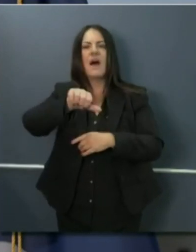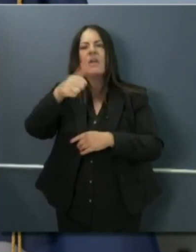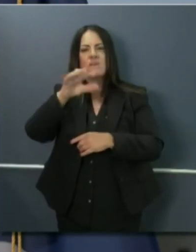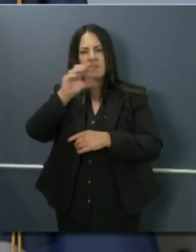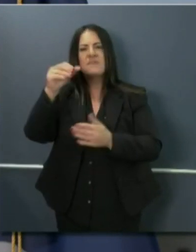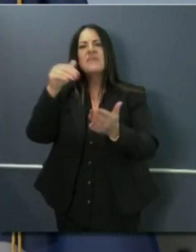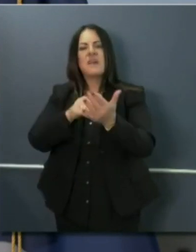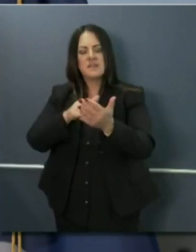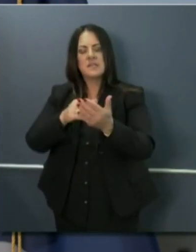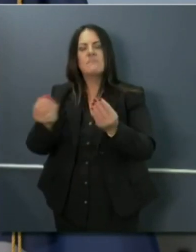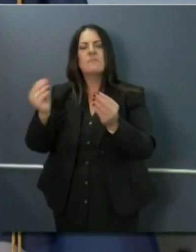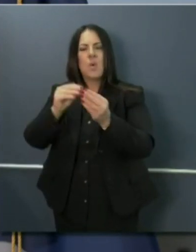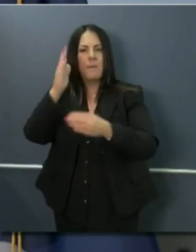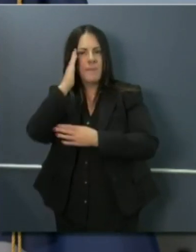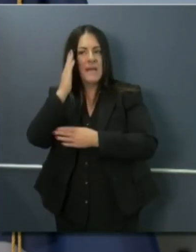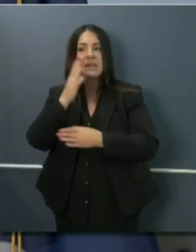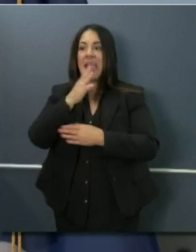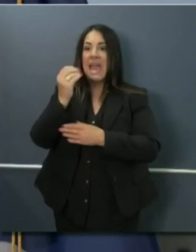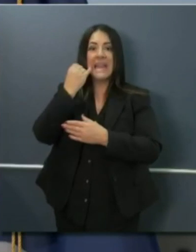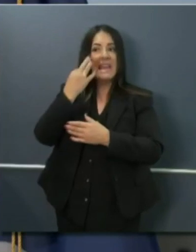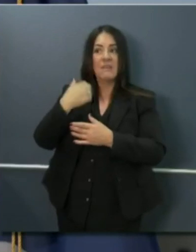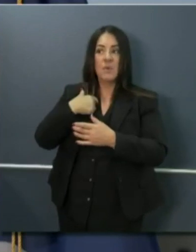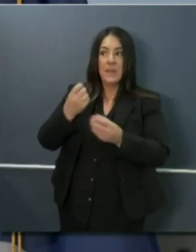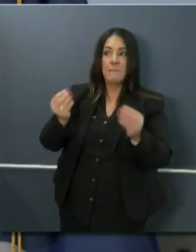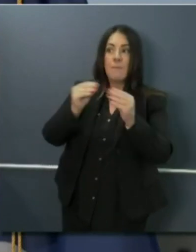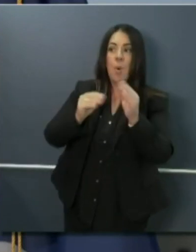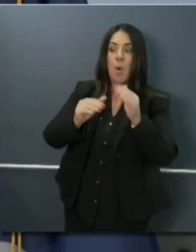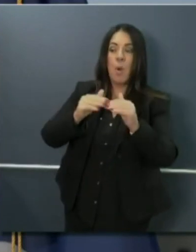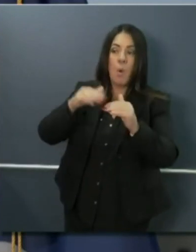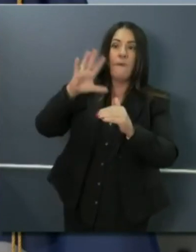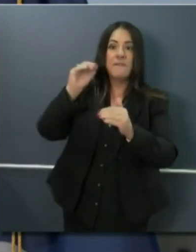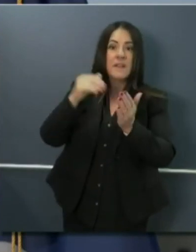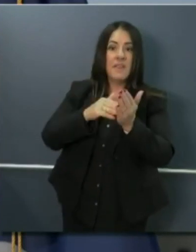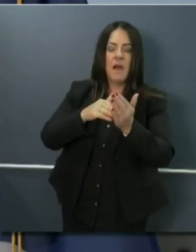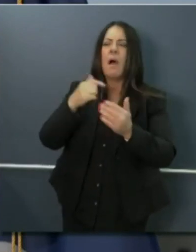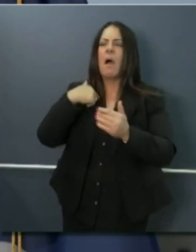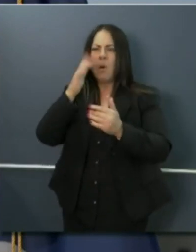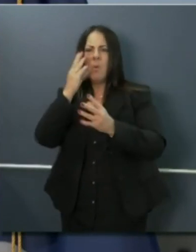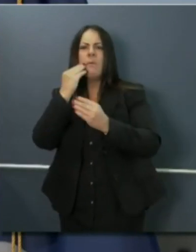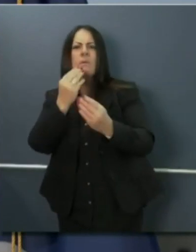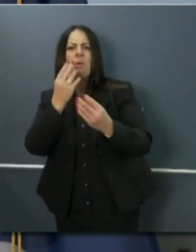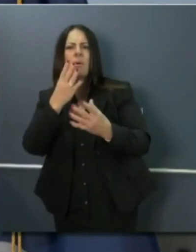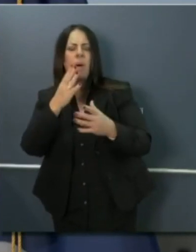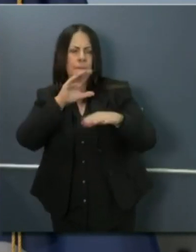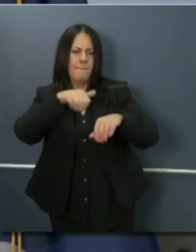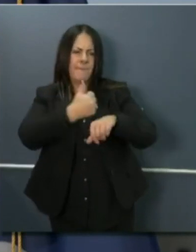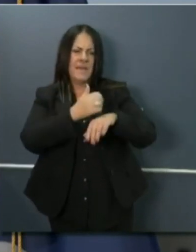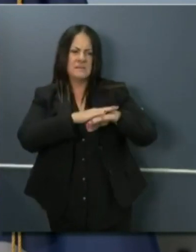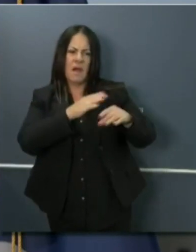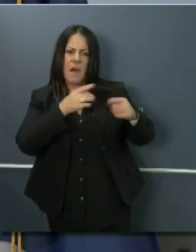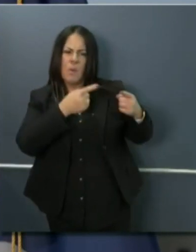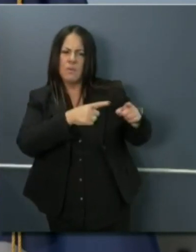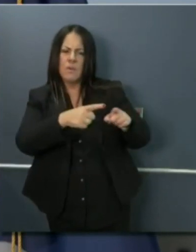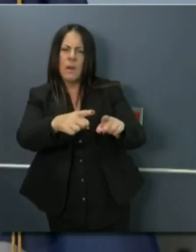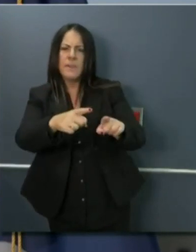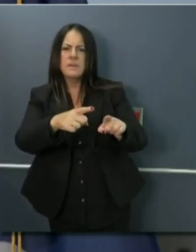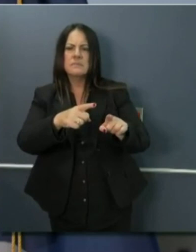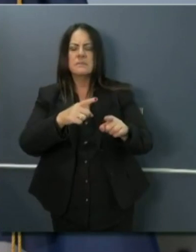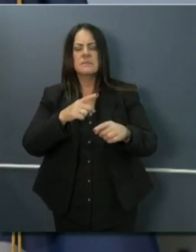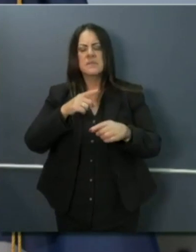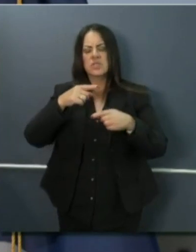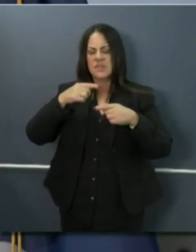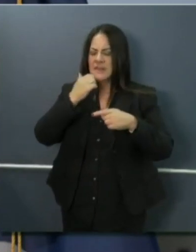that and say we need more down the road, I'm confident, and the governor will be communicating that to all of you in real